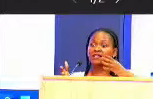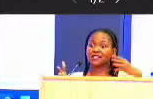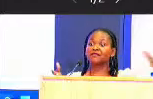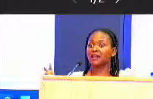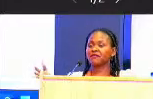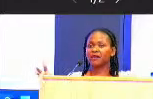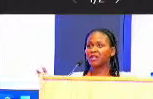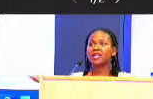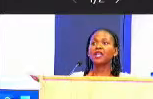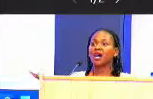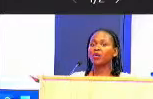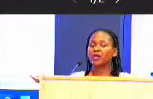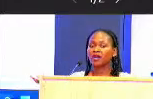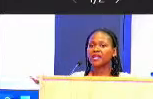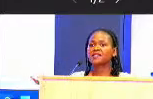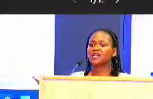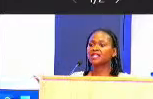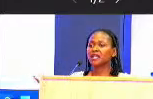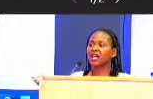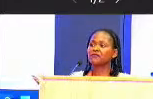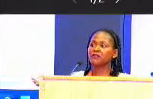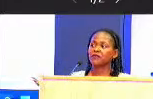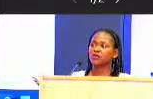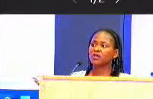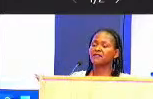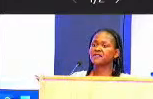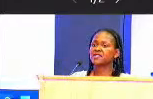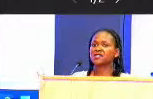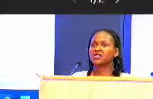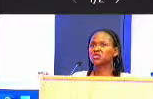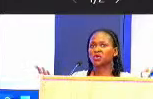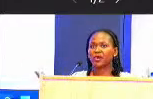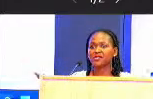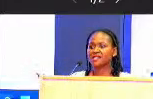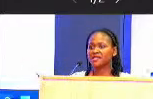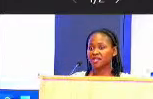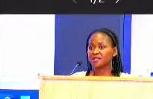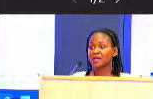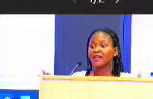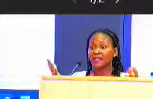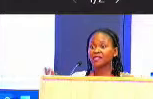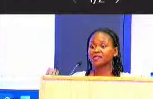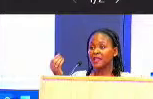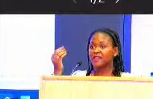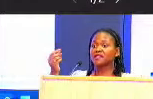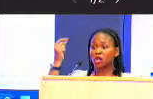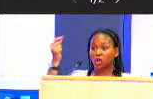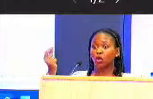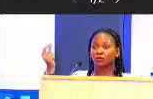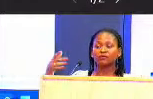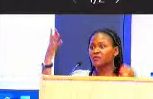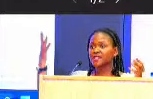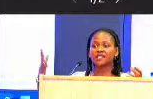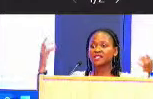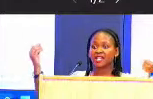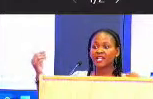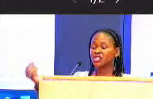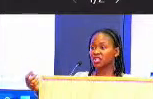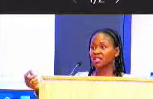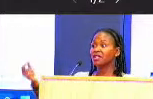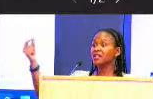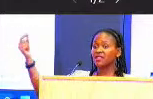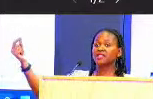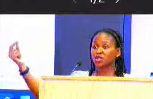can survive. I mean, now we are extending life of nuclear facilities to about 60 years. That is, there's a role, let's say design